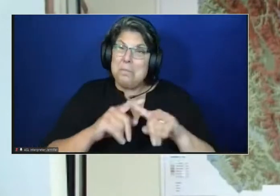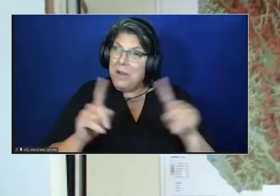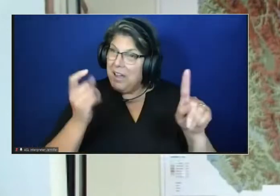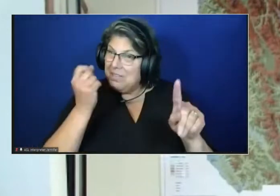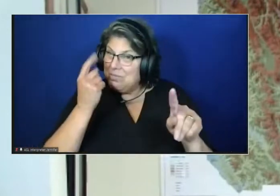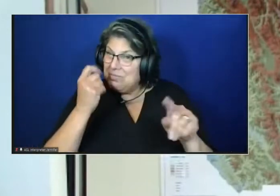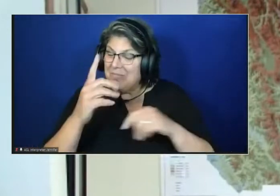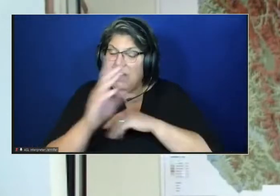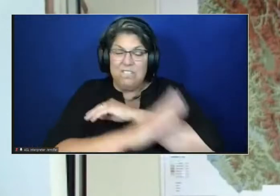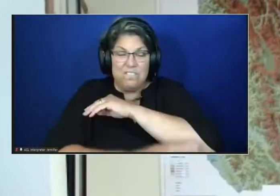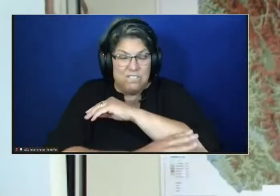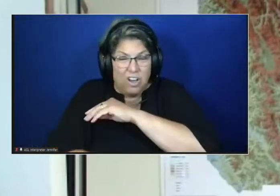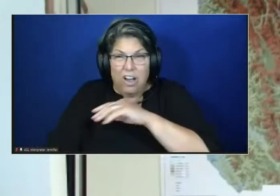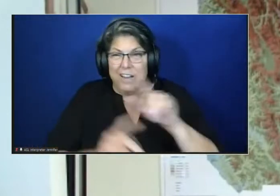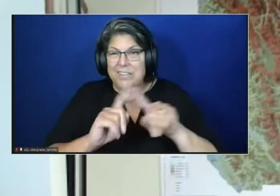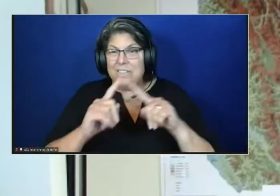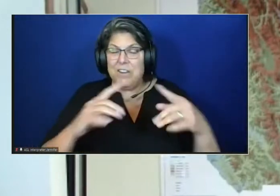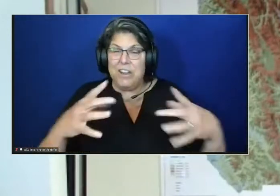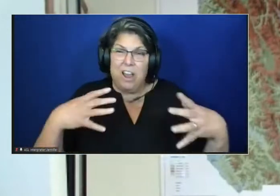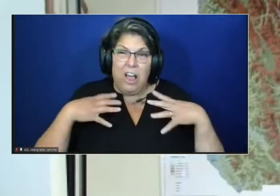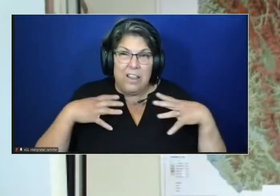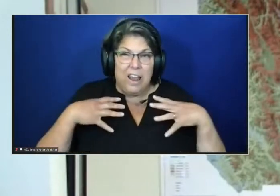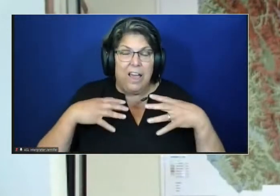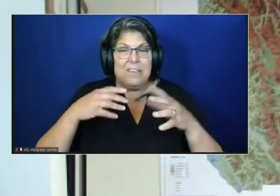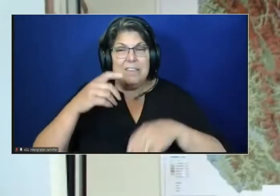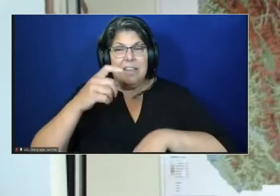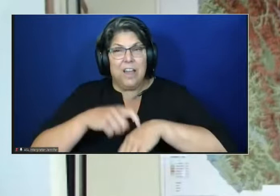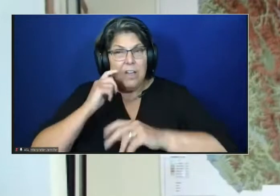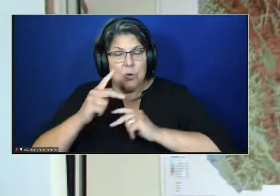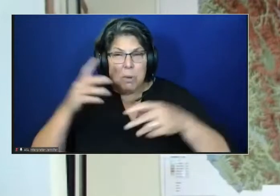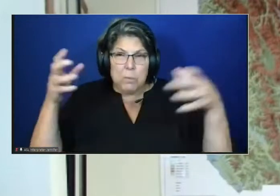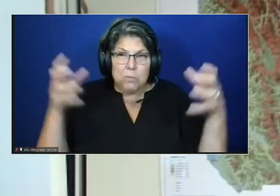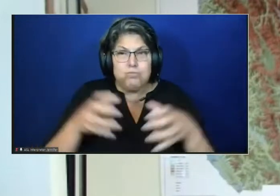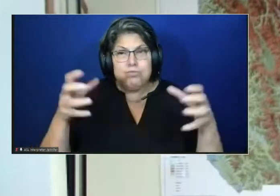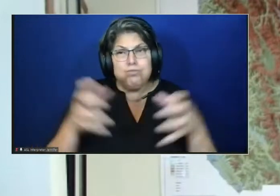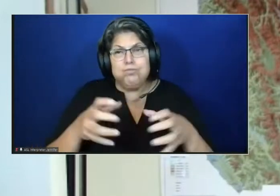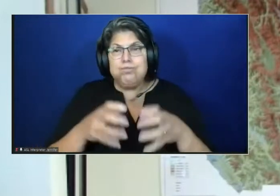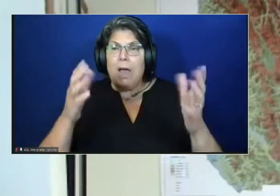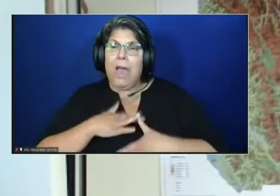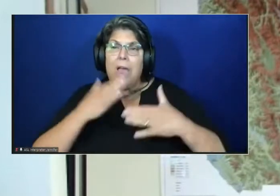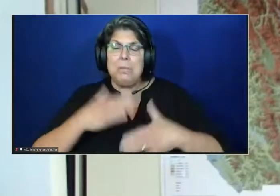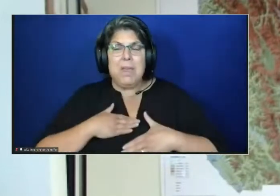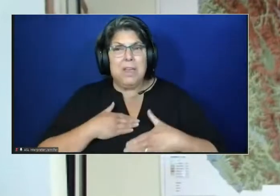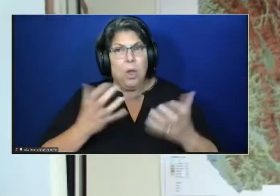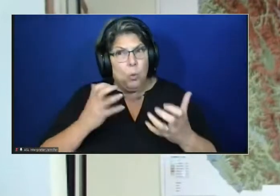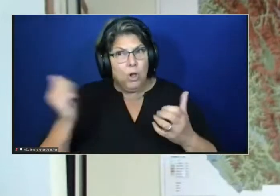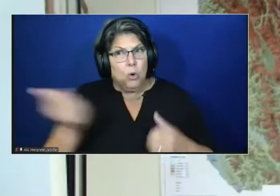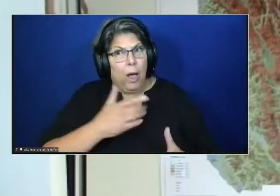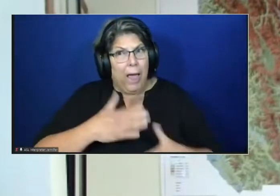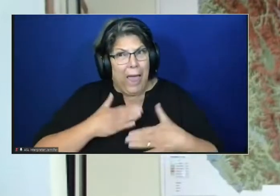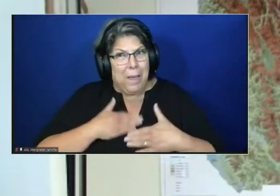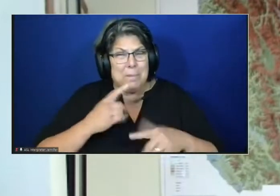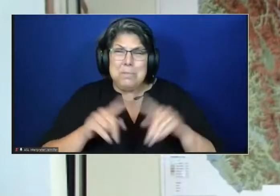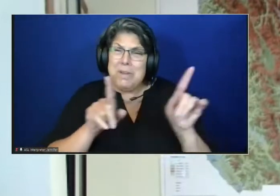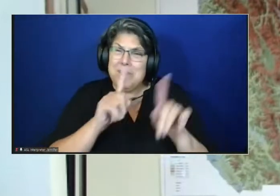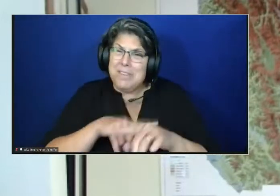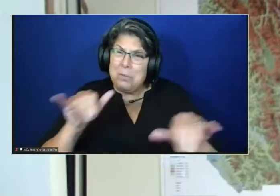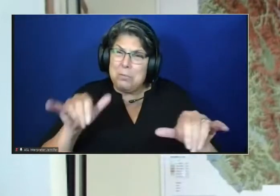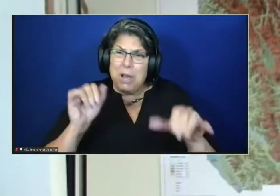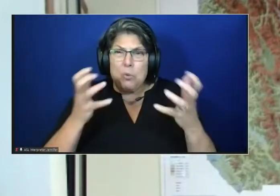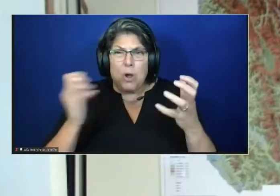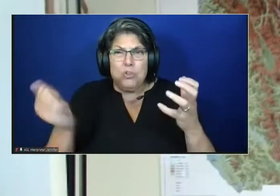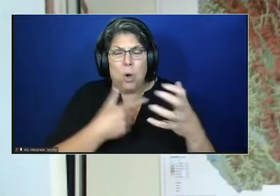for gathering, times for happiness. I want people to be happy, but I want people to be healthy as well. And so make sure